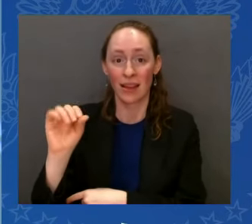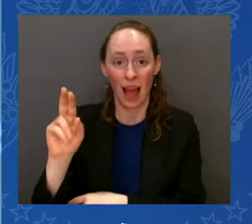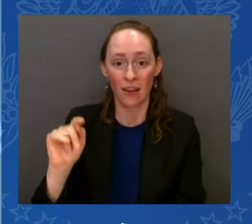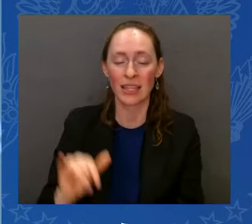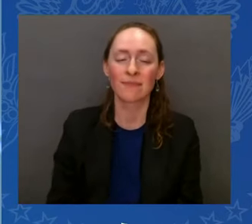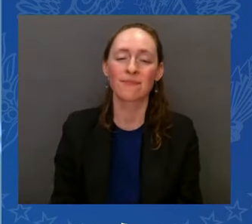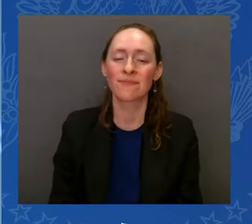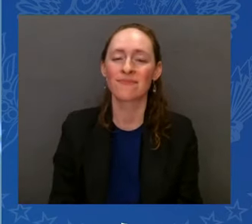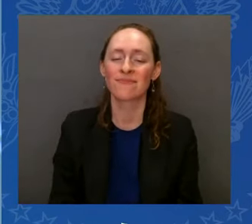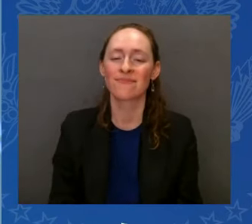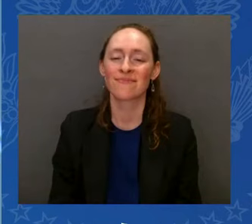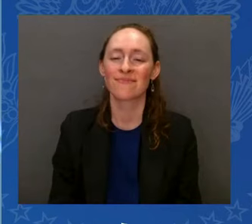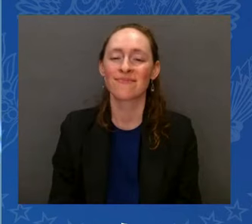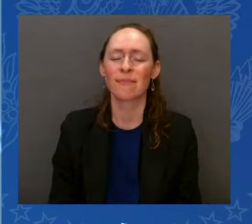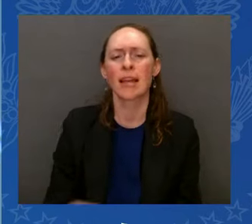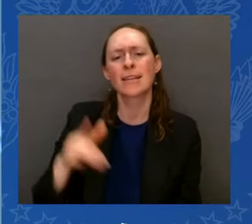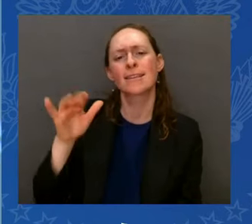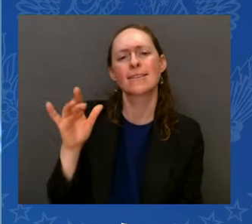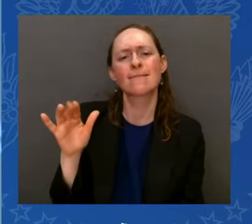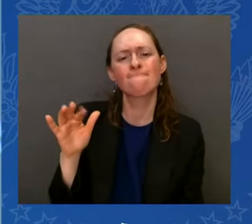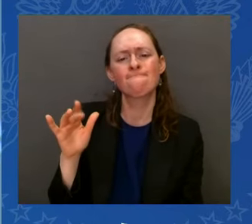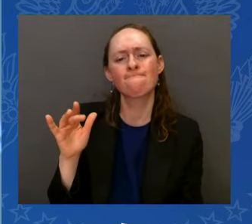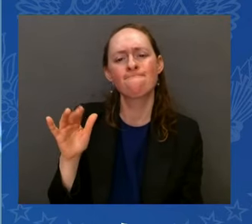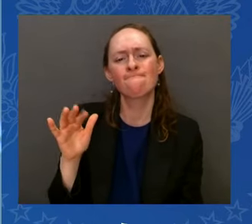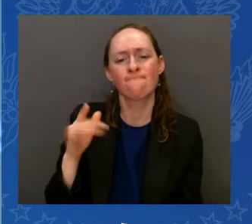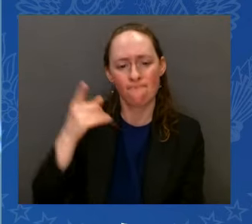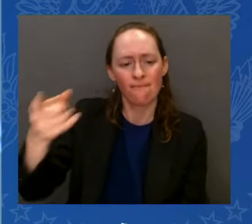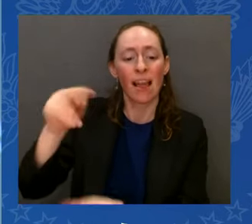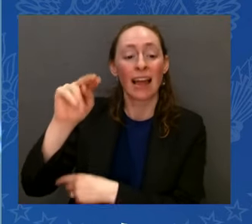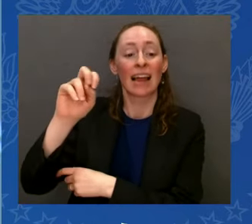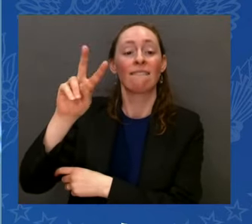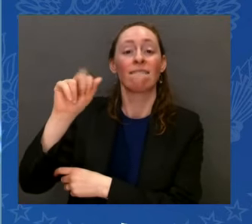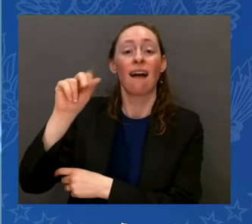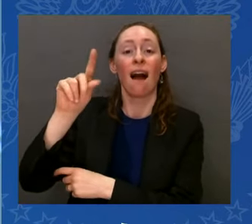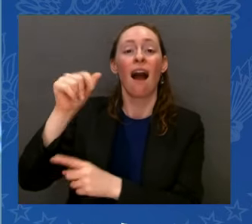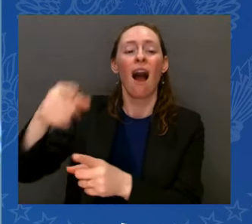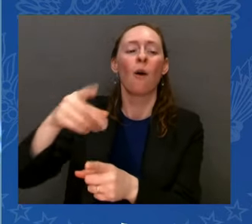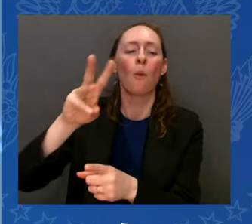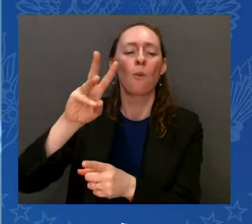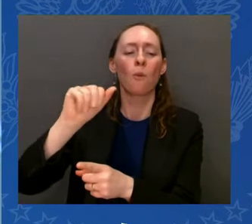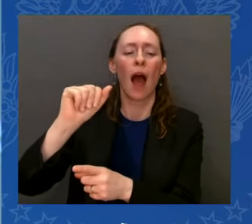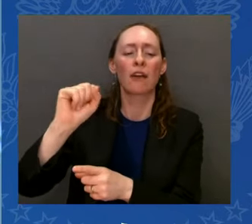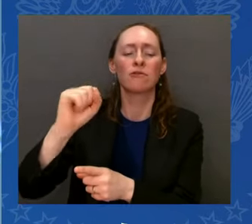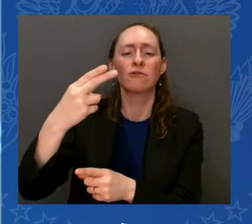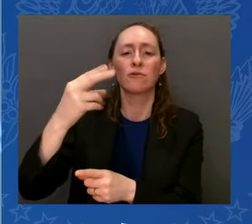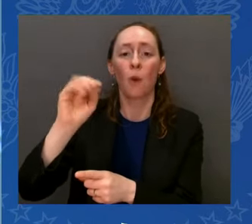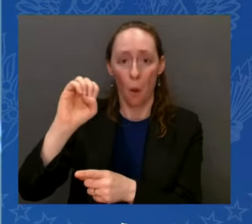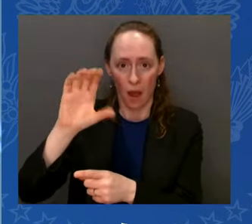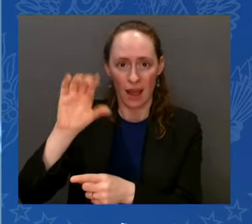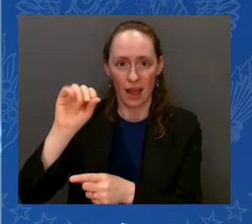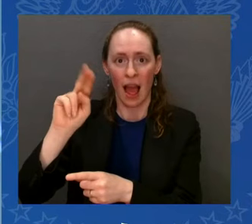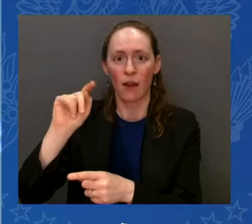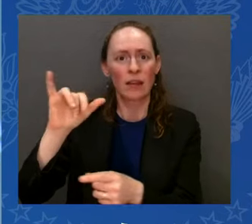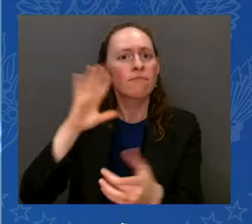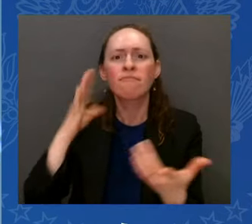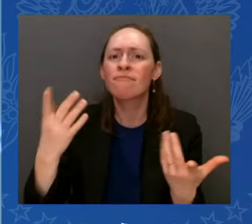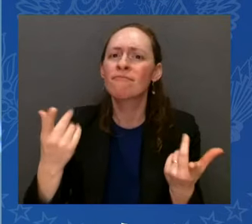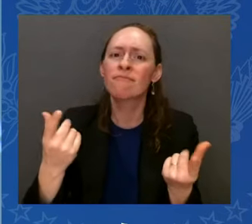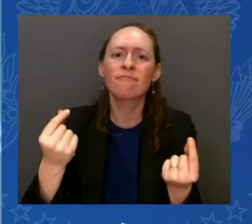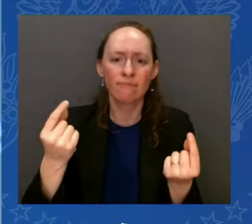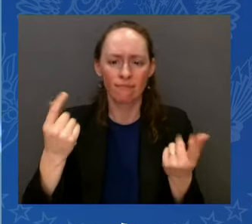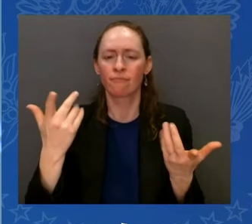Washoe County in Nevada, we're spending $89 billion to add several lanes to U.S.